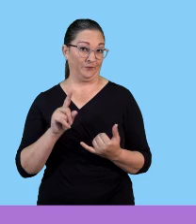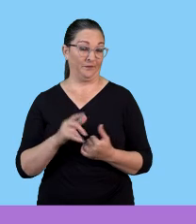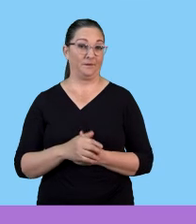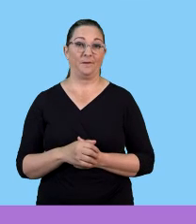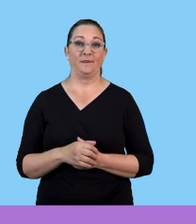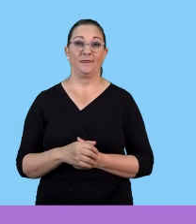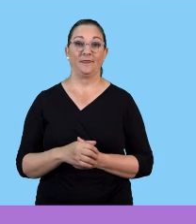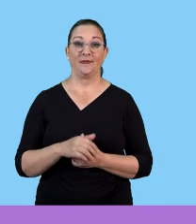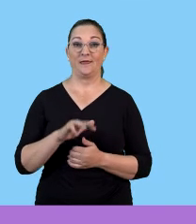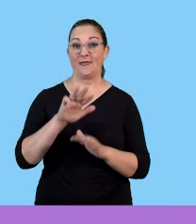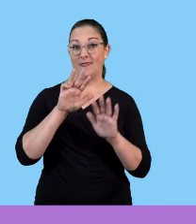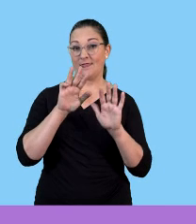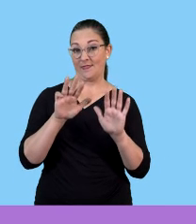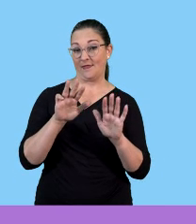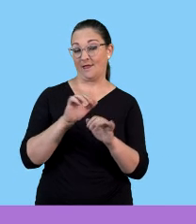Therefore,